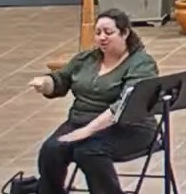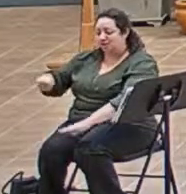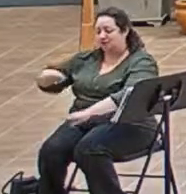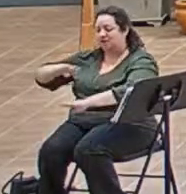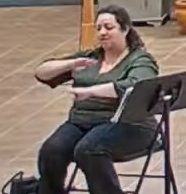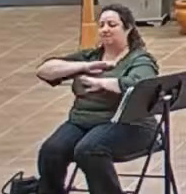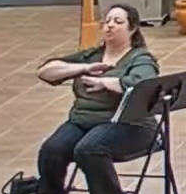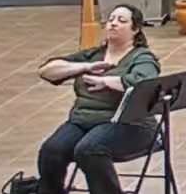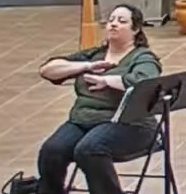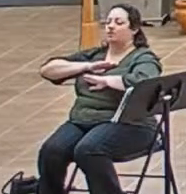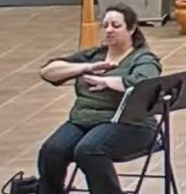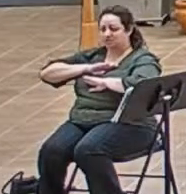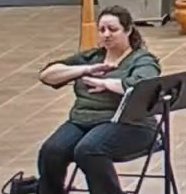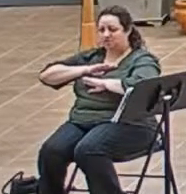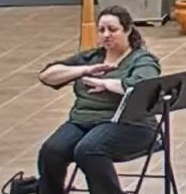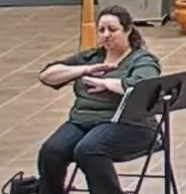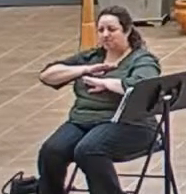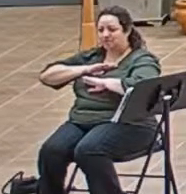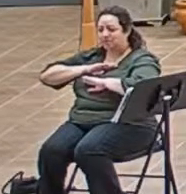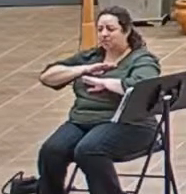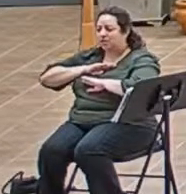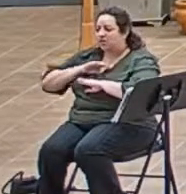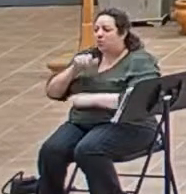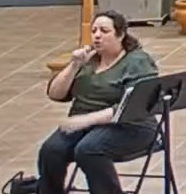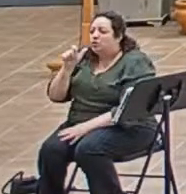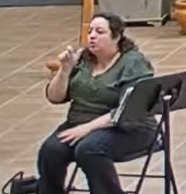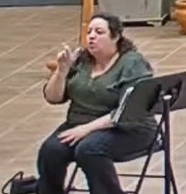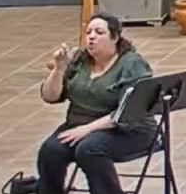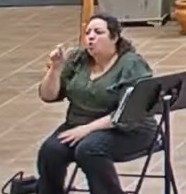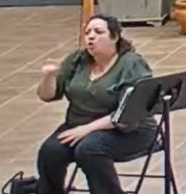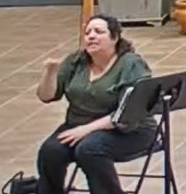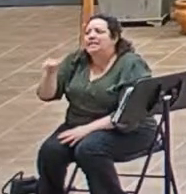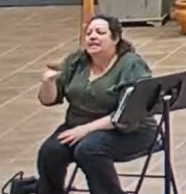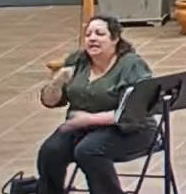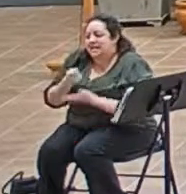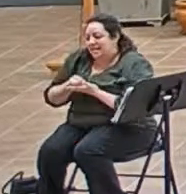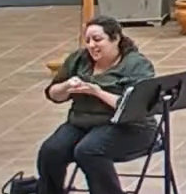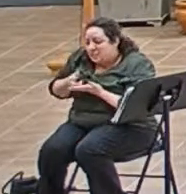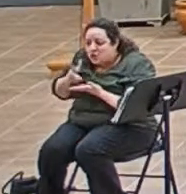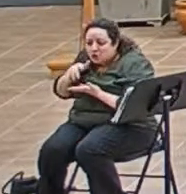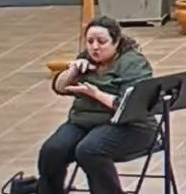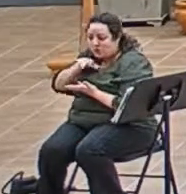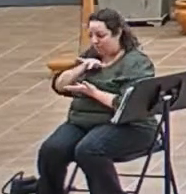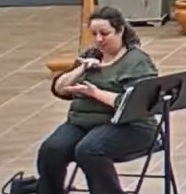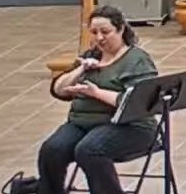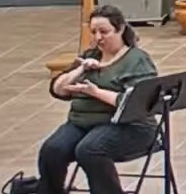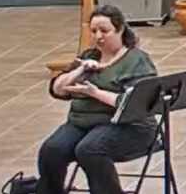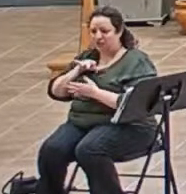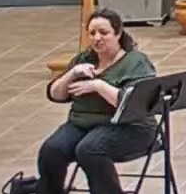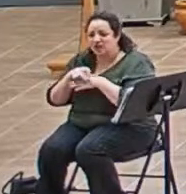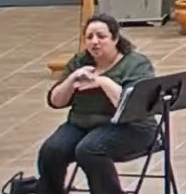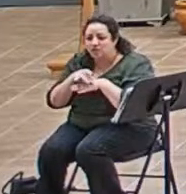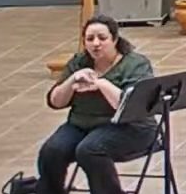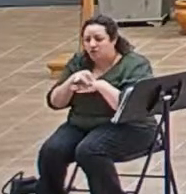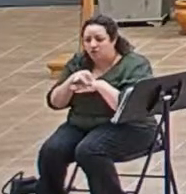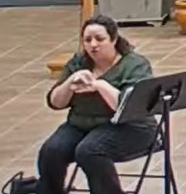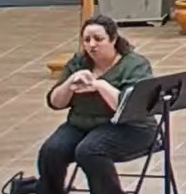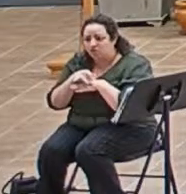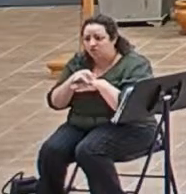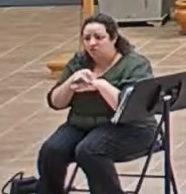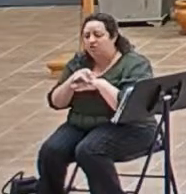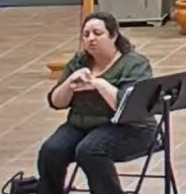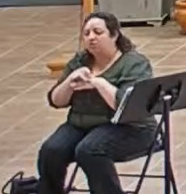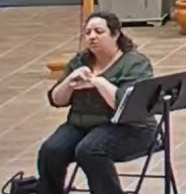will no longer need these treasures to search for. It's still fun to search for